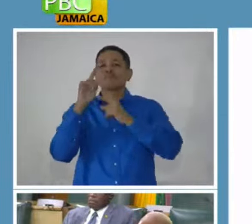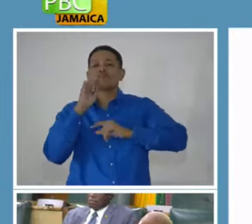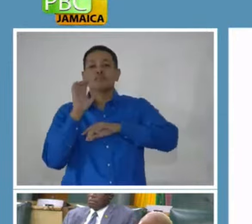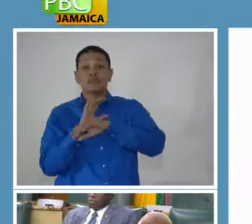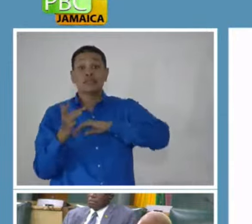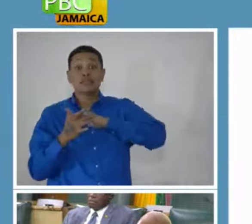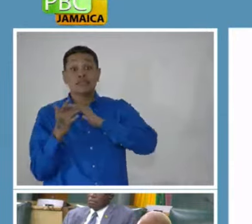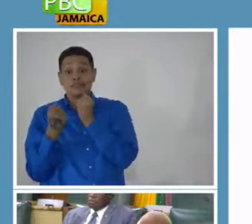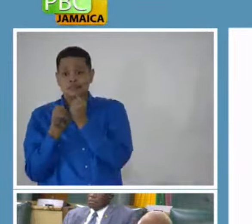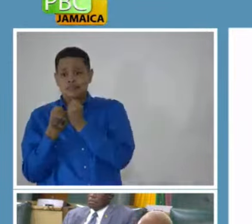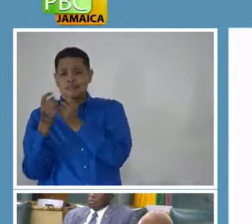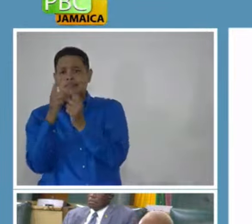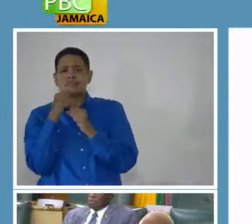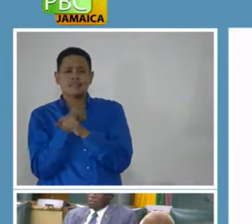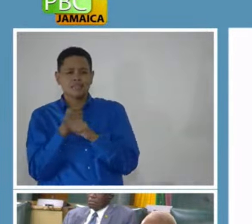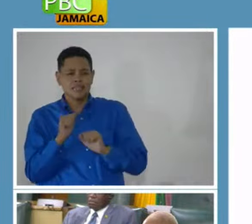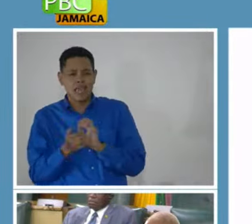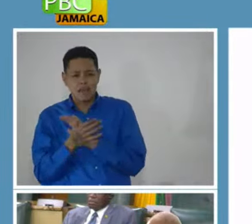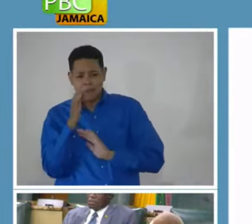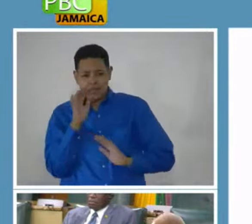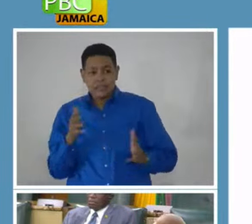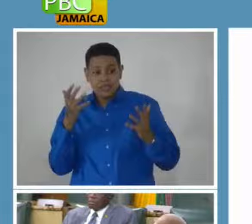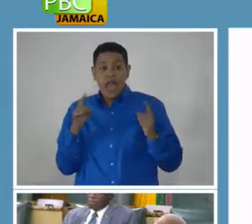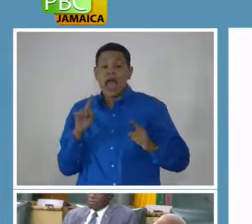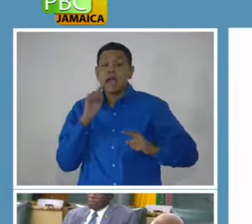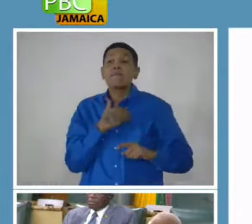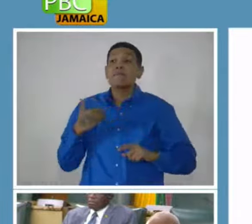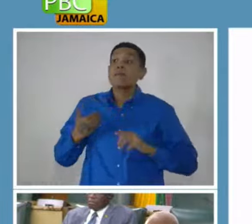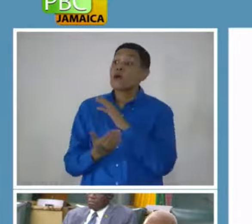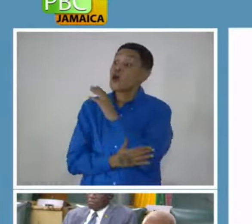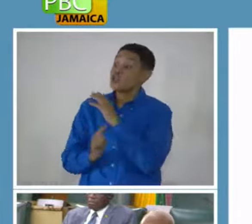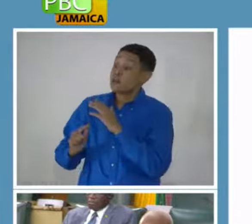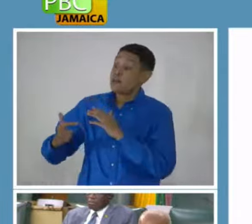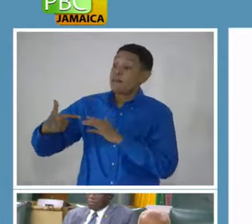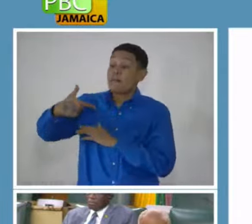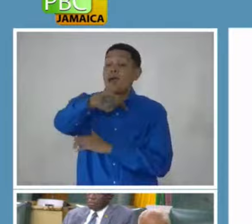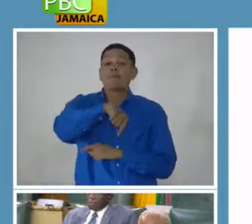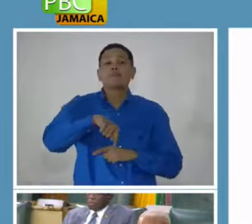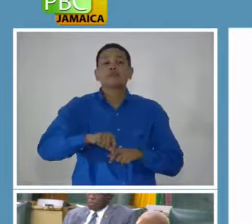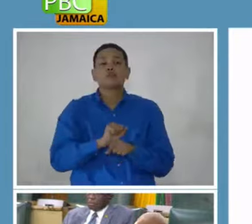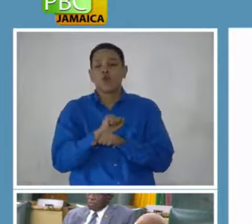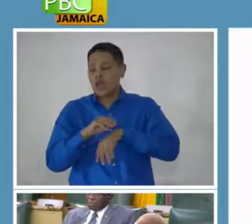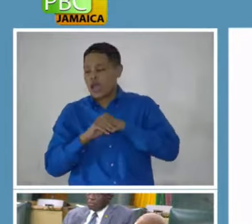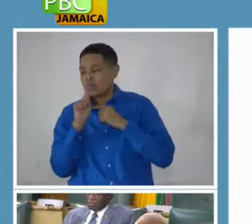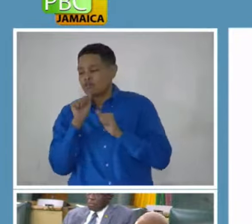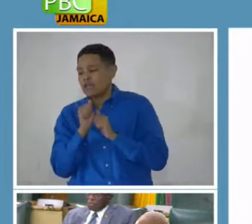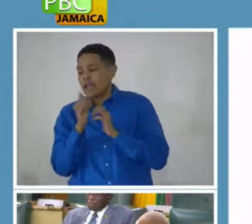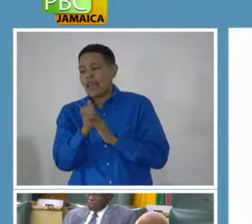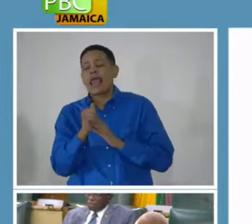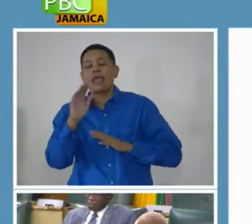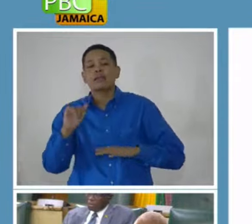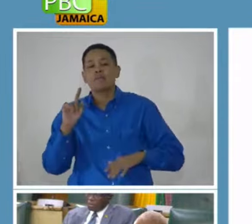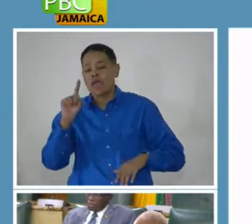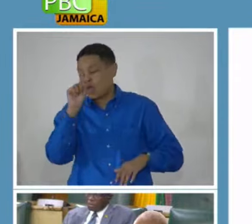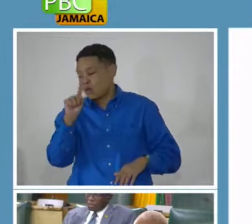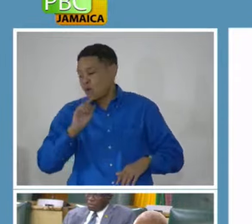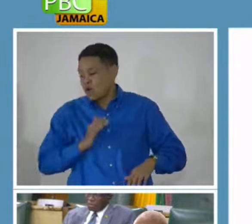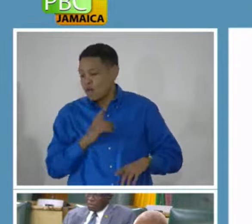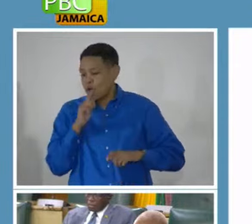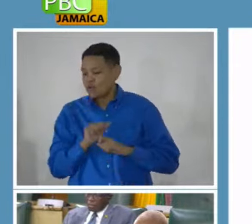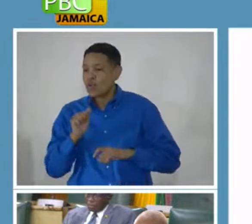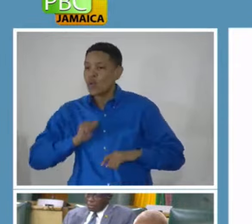digitalization, and statistical capacity building in member states. And this work is being led by one of our